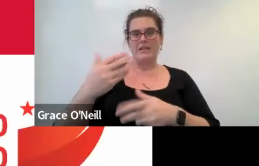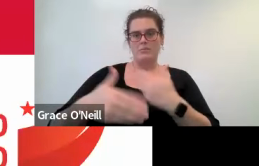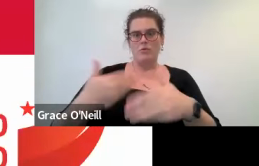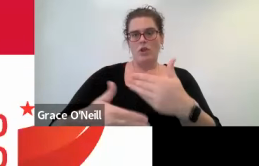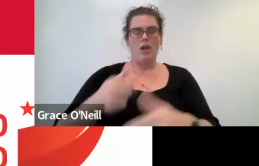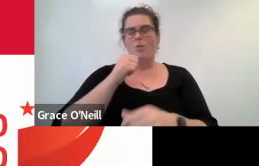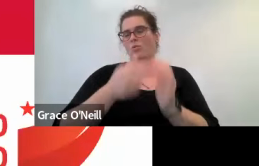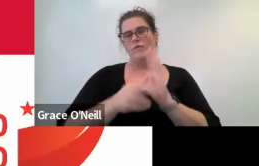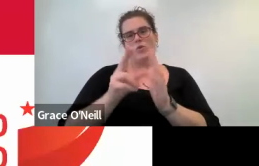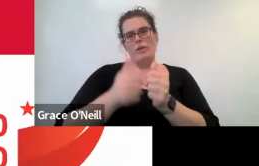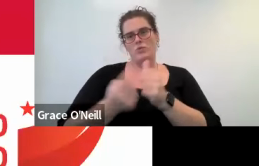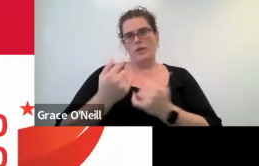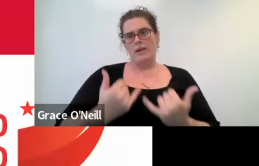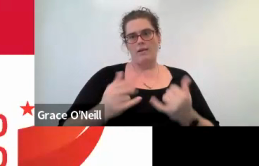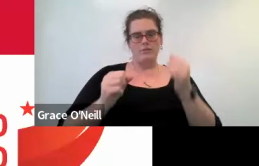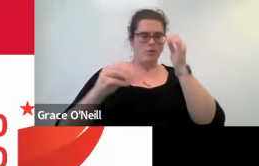now. Next slide, please.